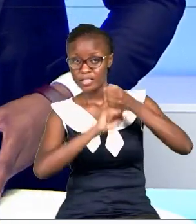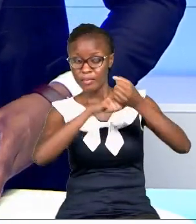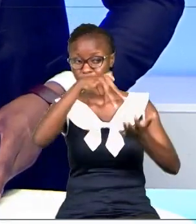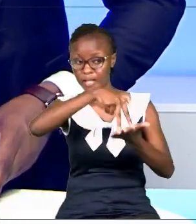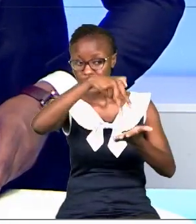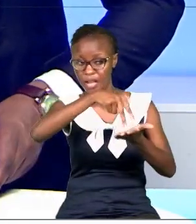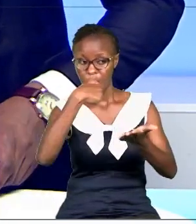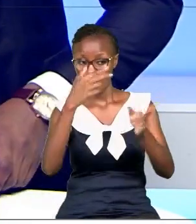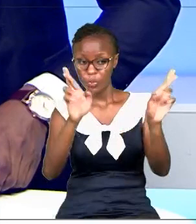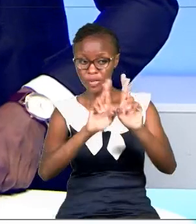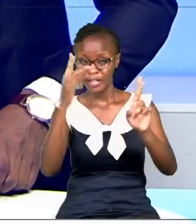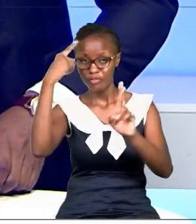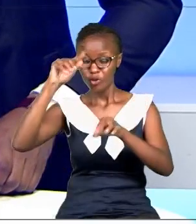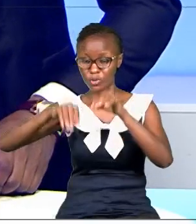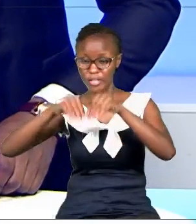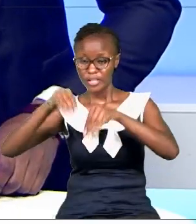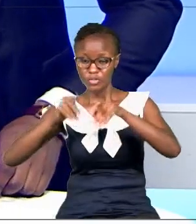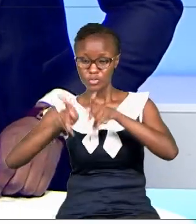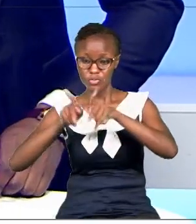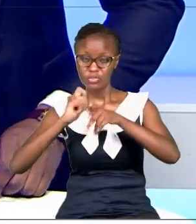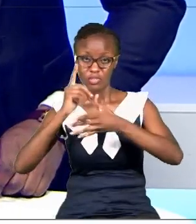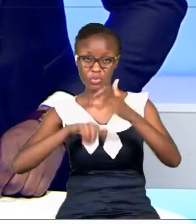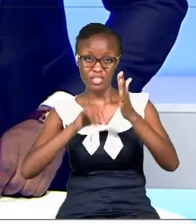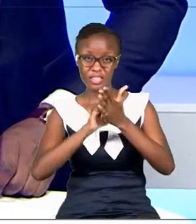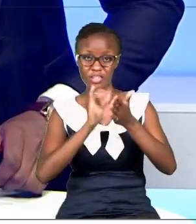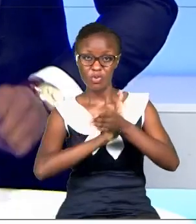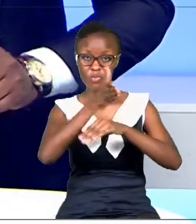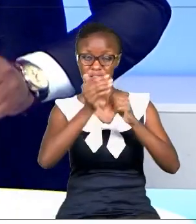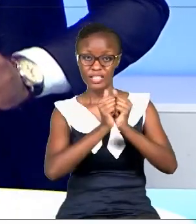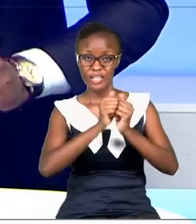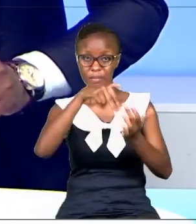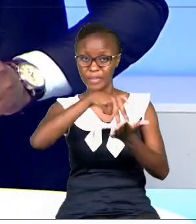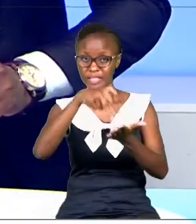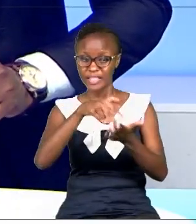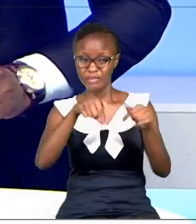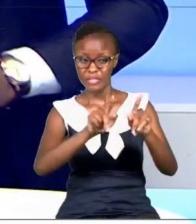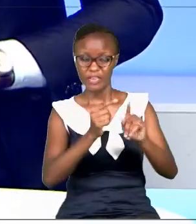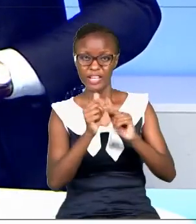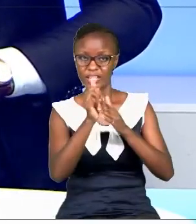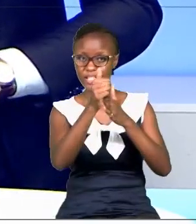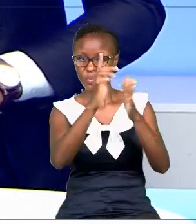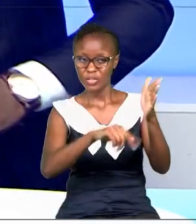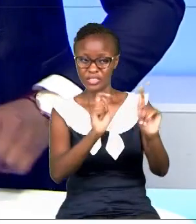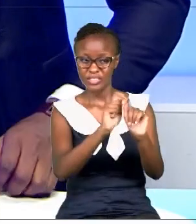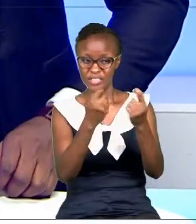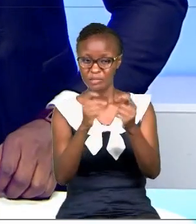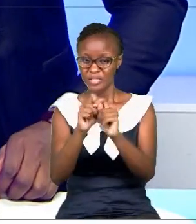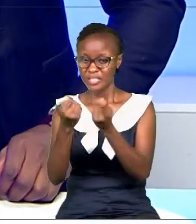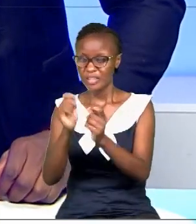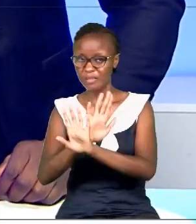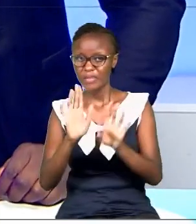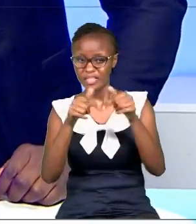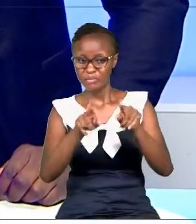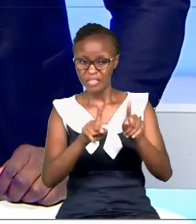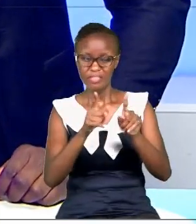in the 2022 general elections. He says more than 10 candidates are leading tribal parties and have failed to transform them to national